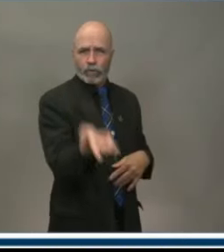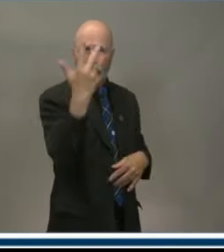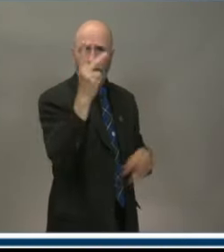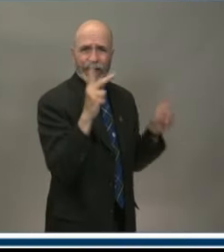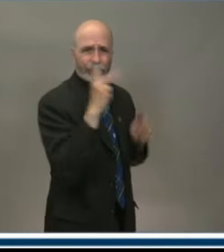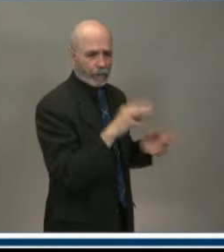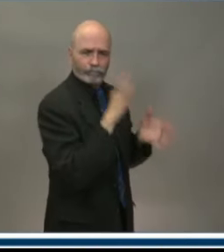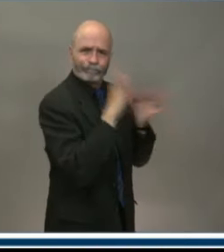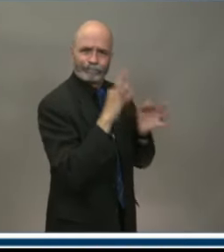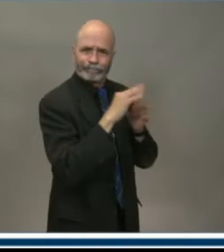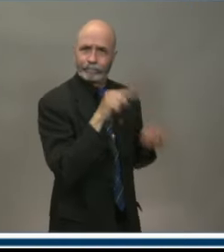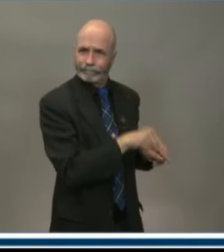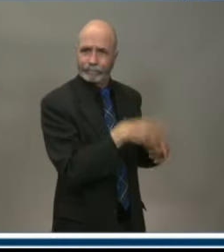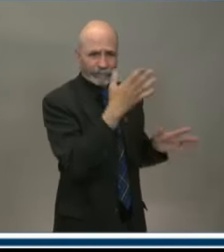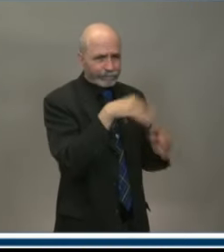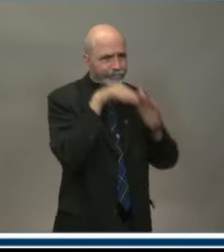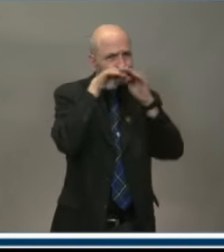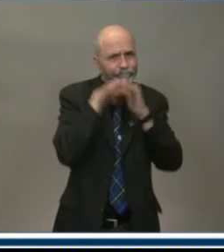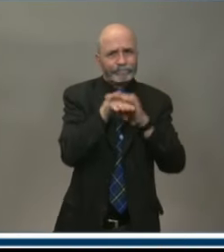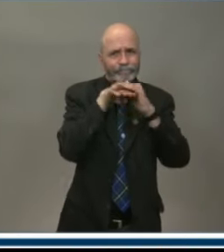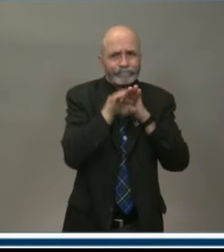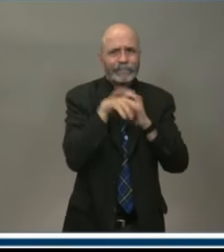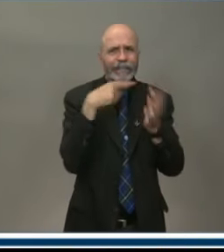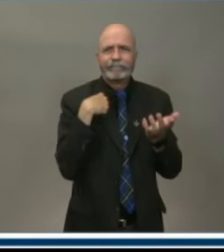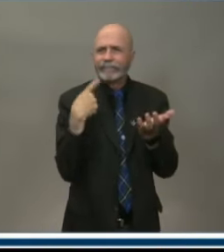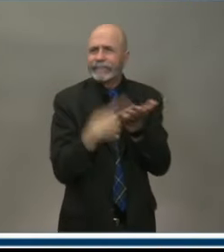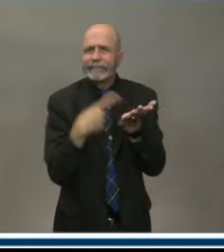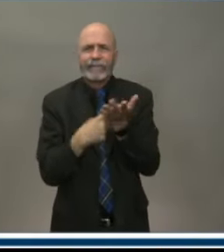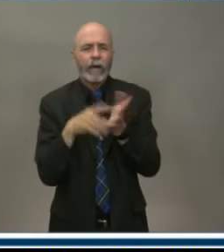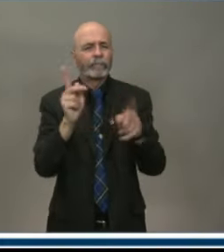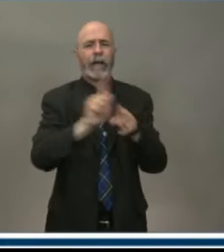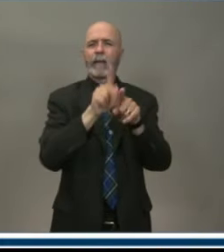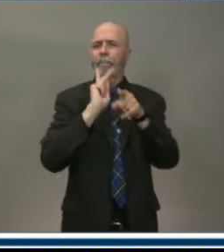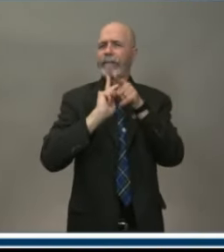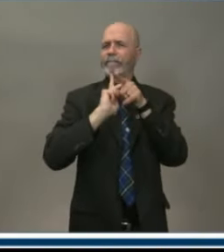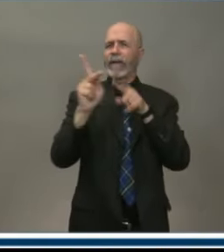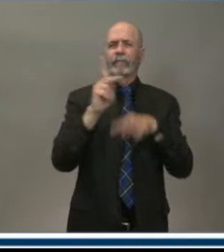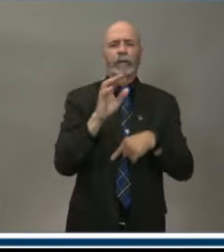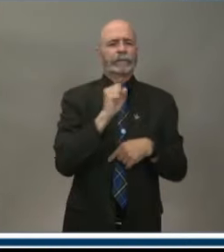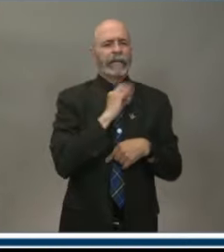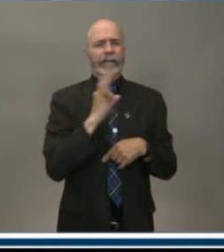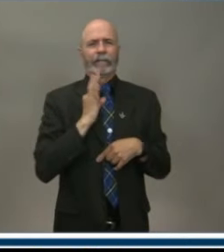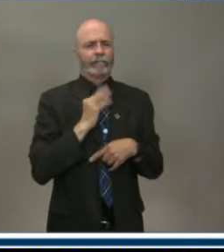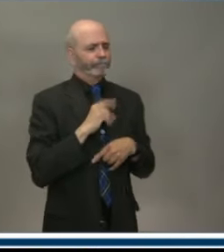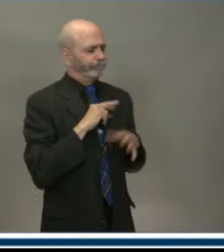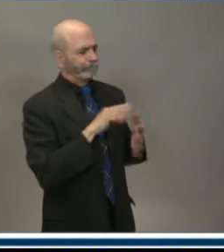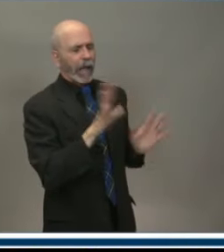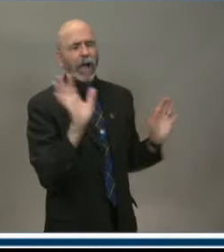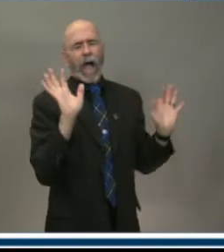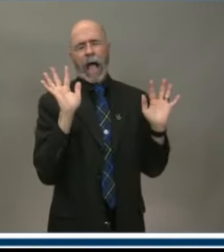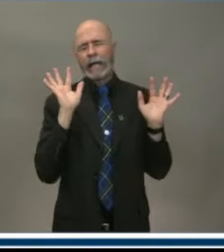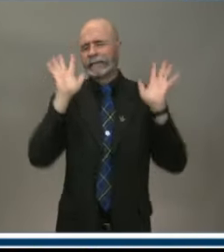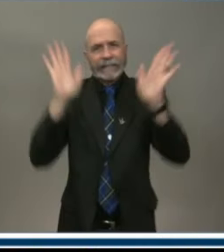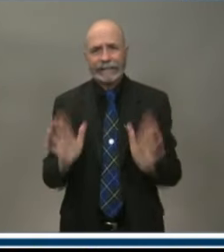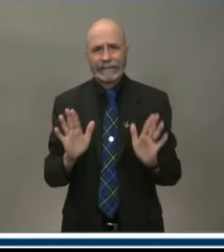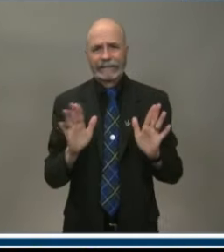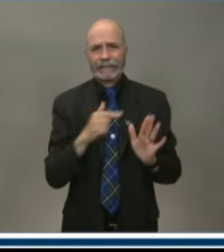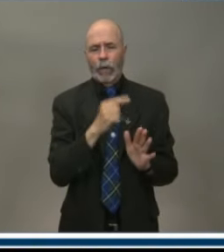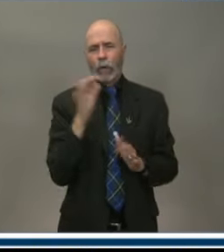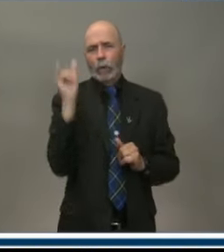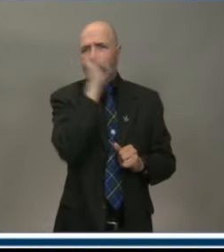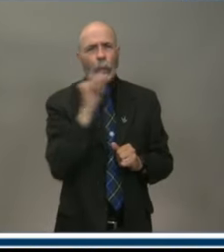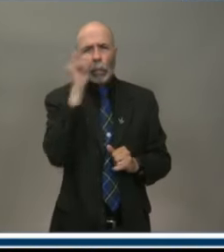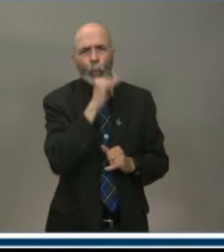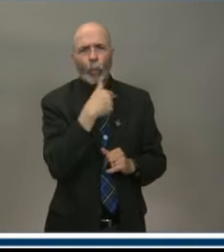number of times. The professional staff that works inside of these facilities do an outstanding job of ensuring that our loved ones are cared